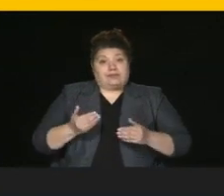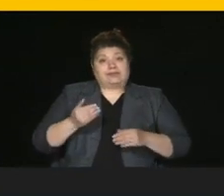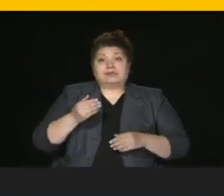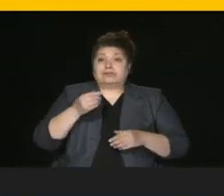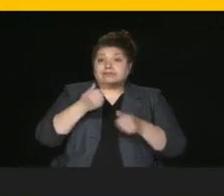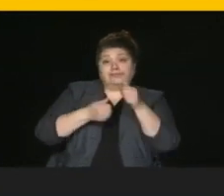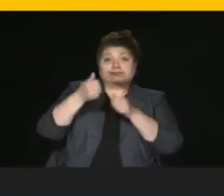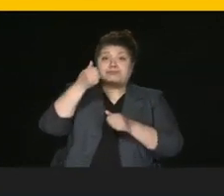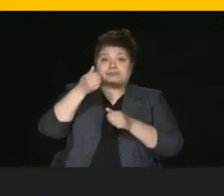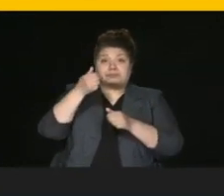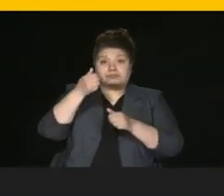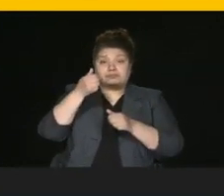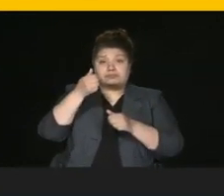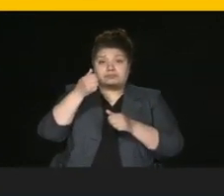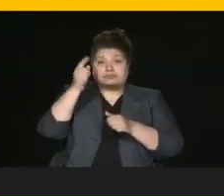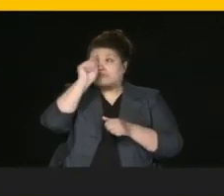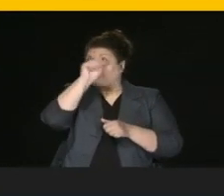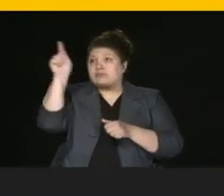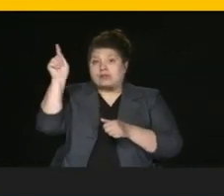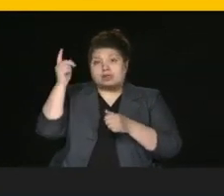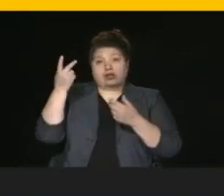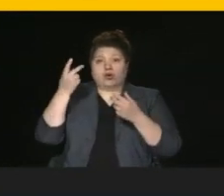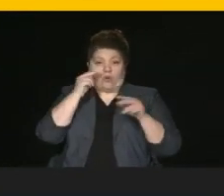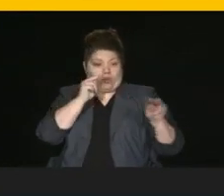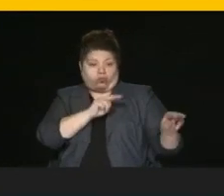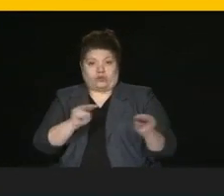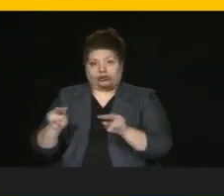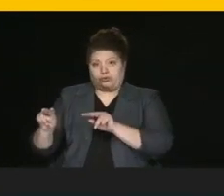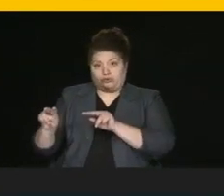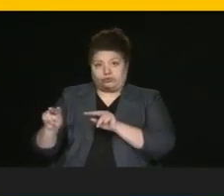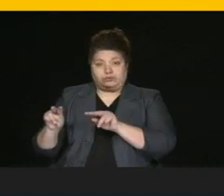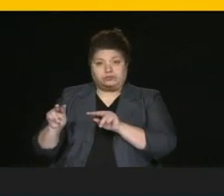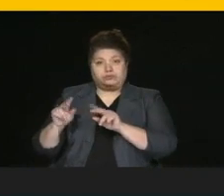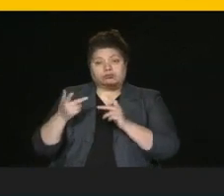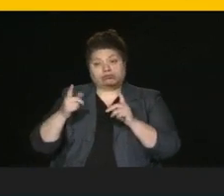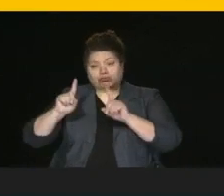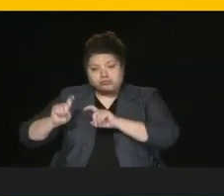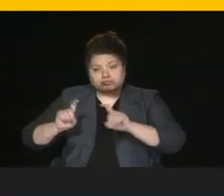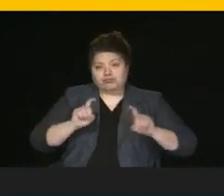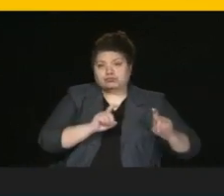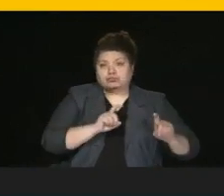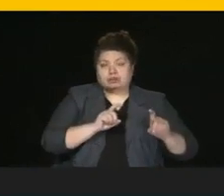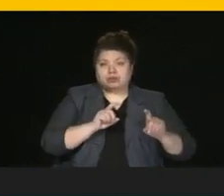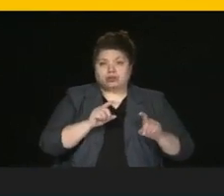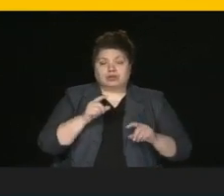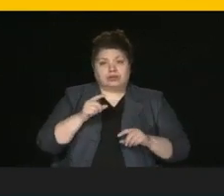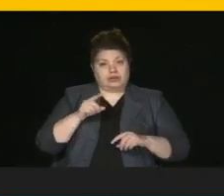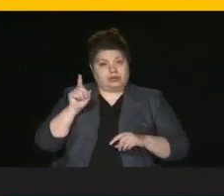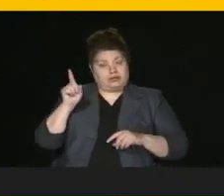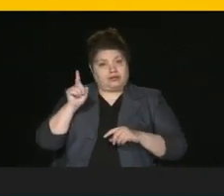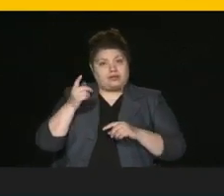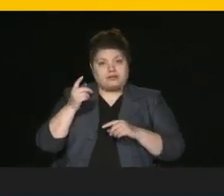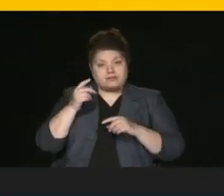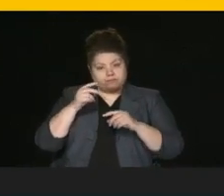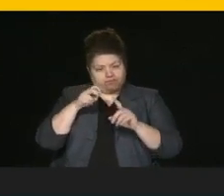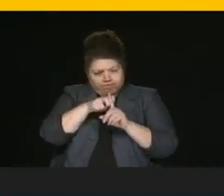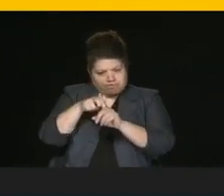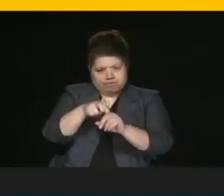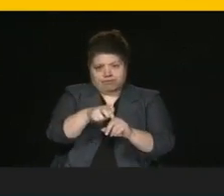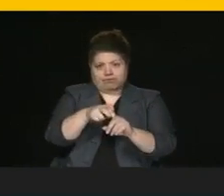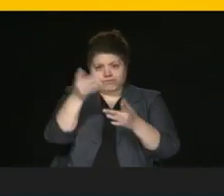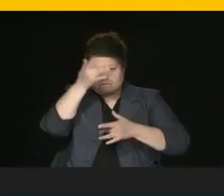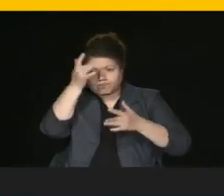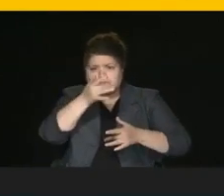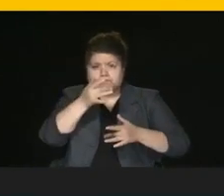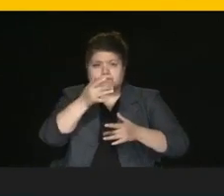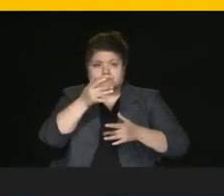will have to monitor, following their epidemics very closely, monitoring the changes.